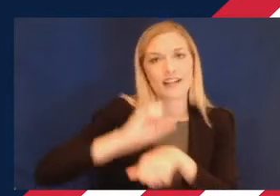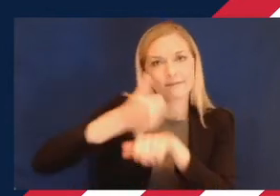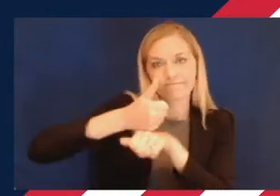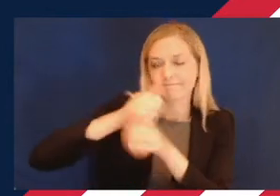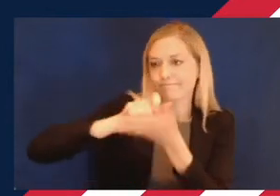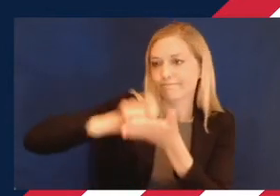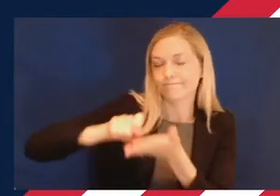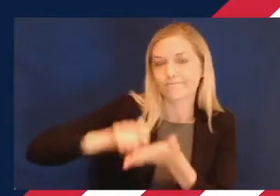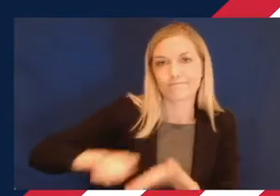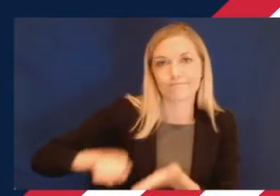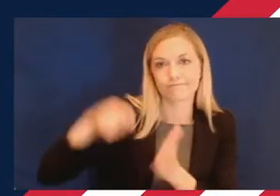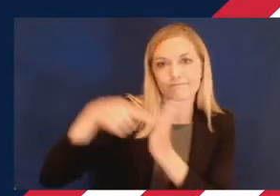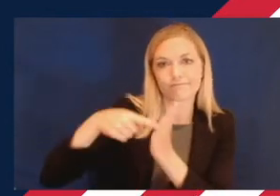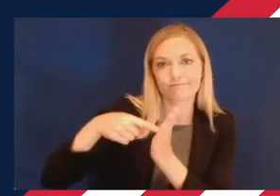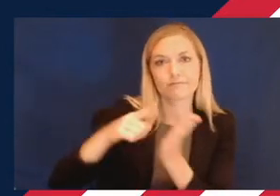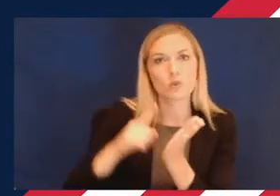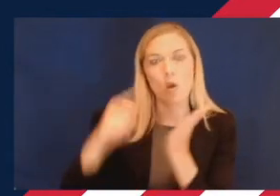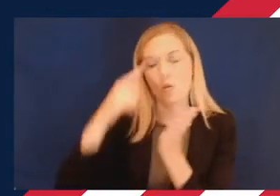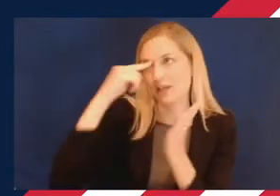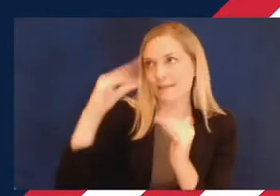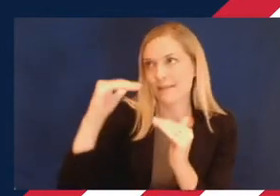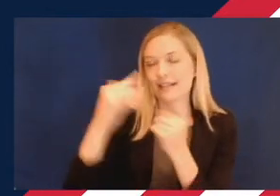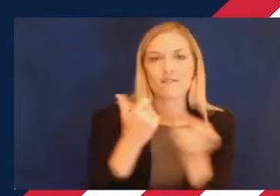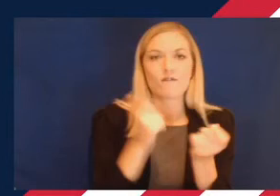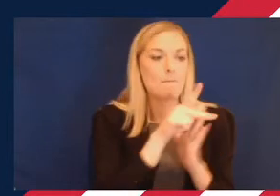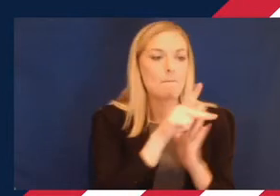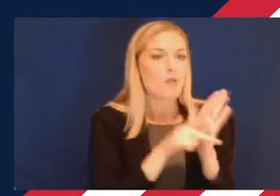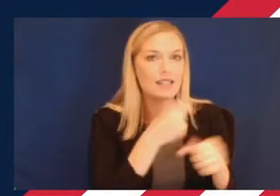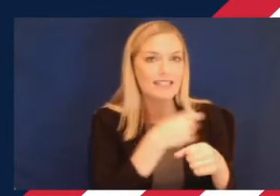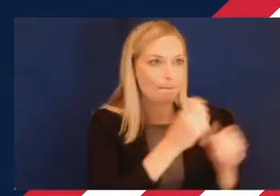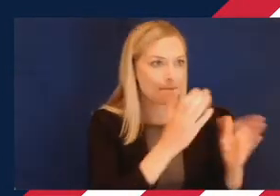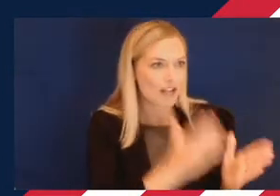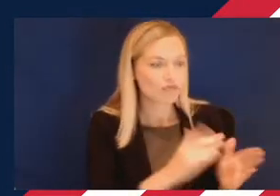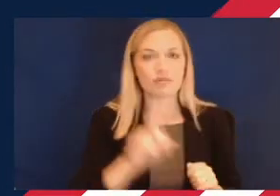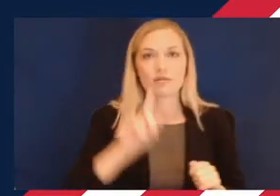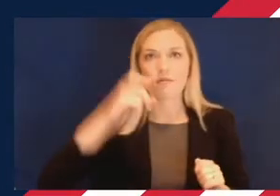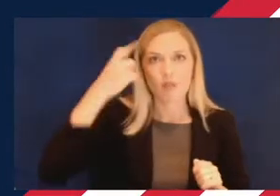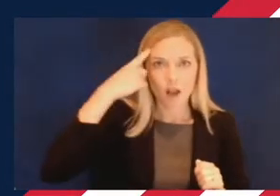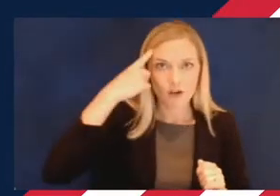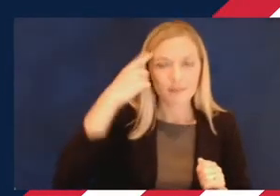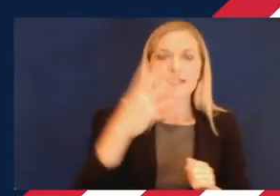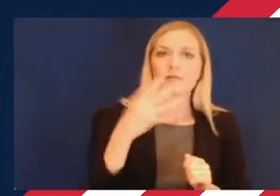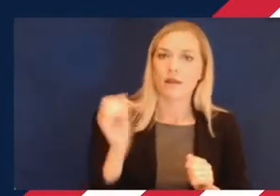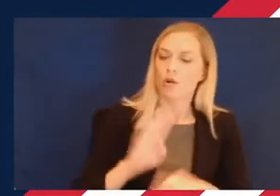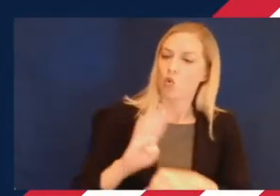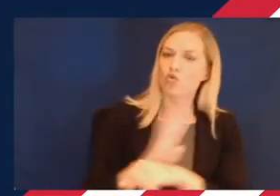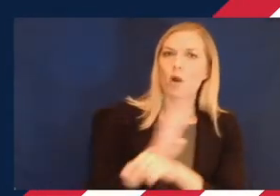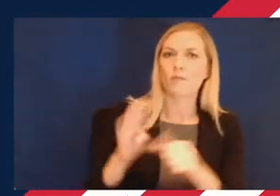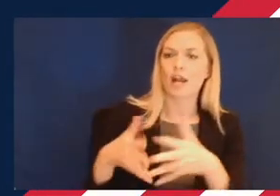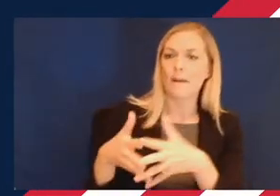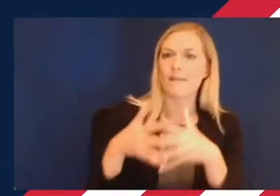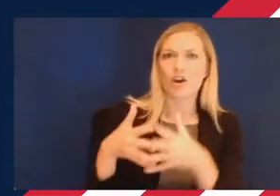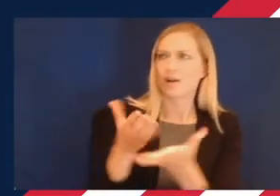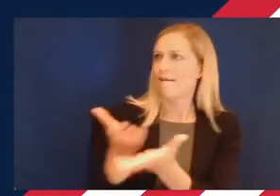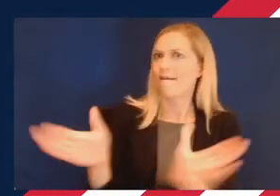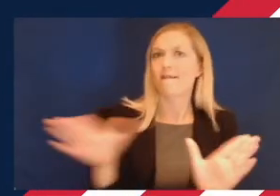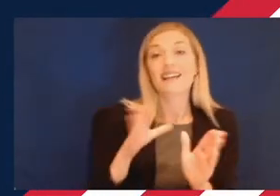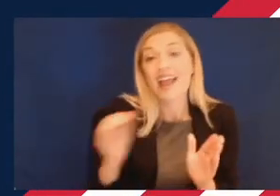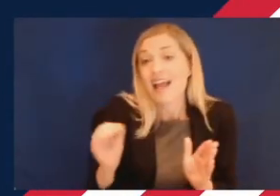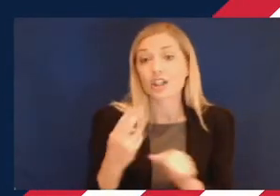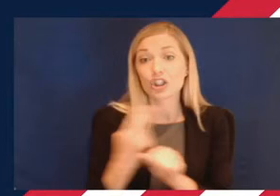policymakers, government, as well as corporate America and general consumers. And